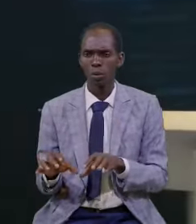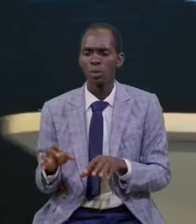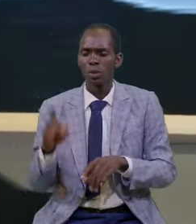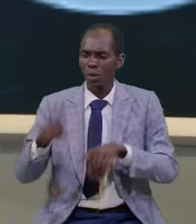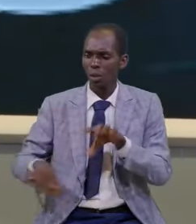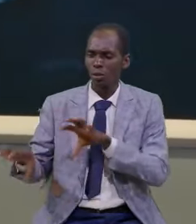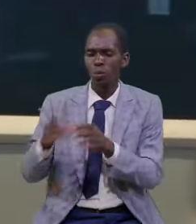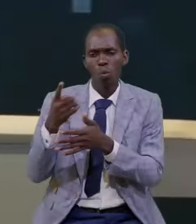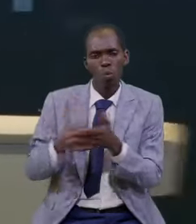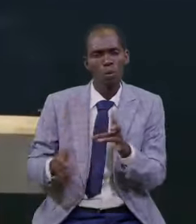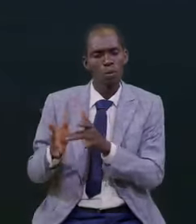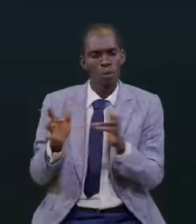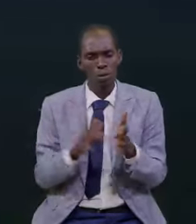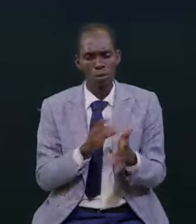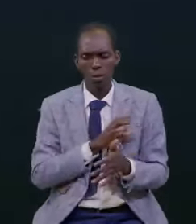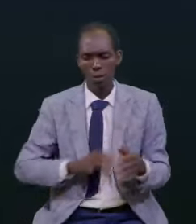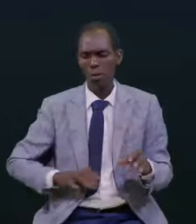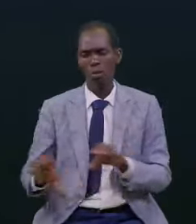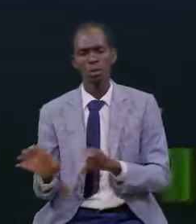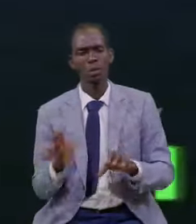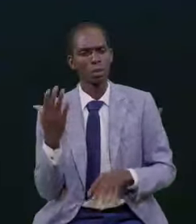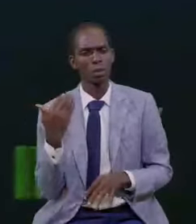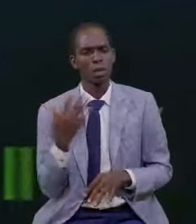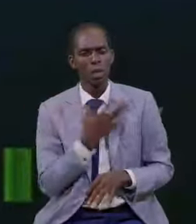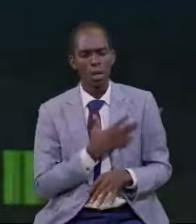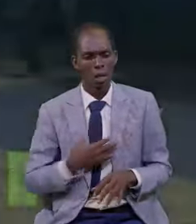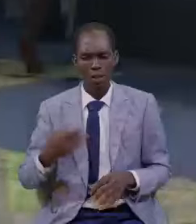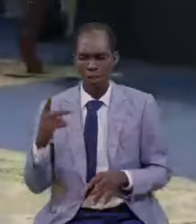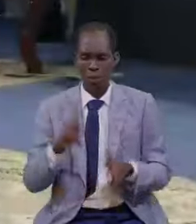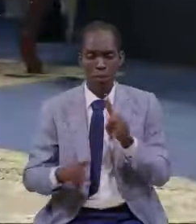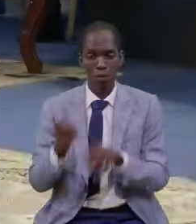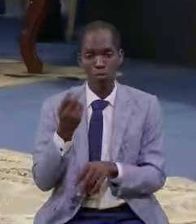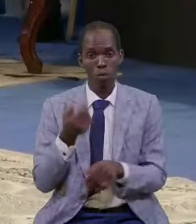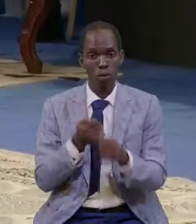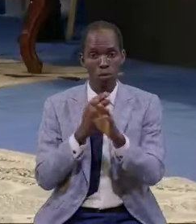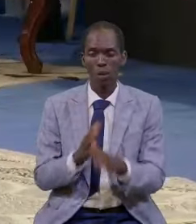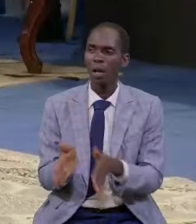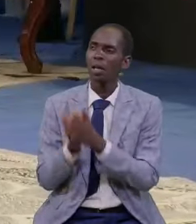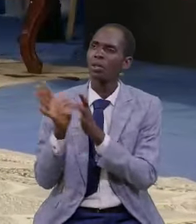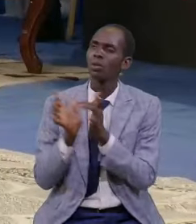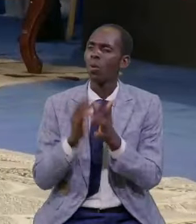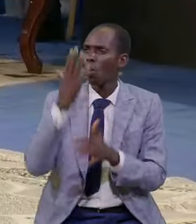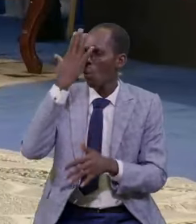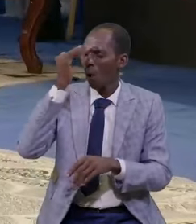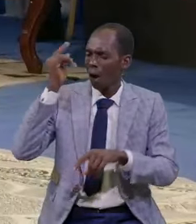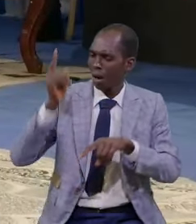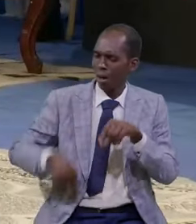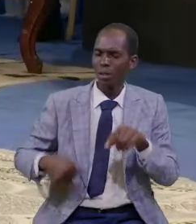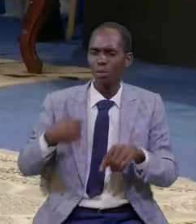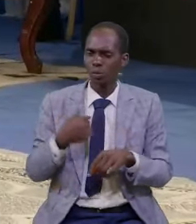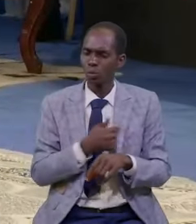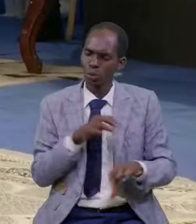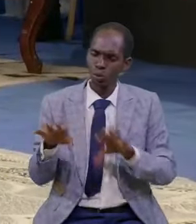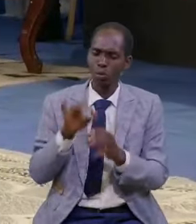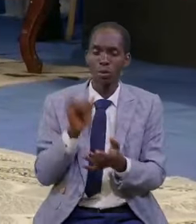and they said, why couldn't we do that? Even though they had the power for